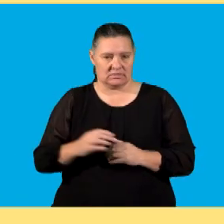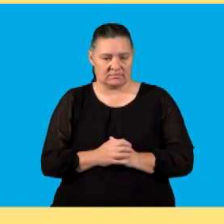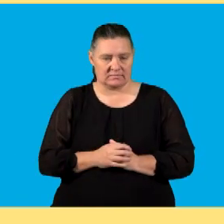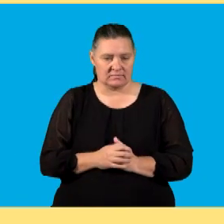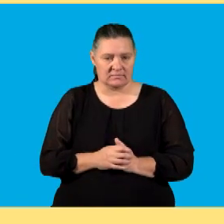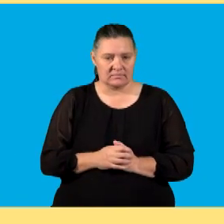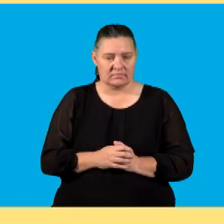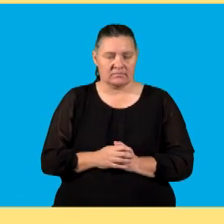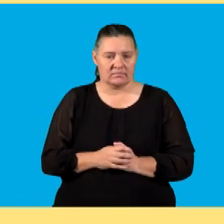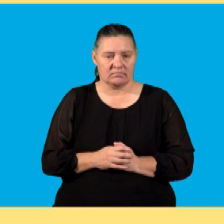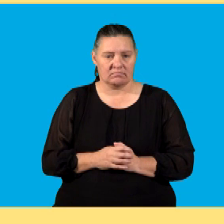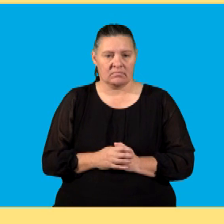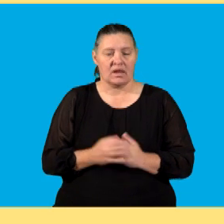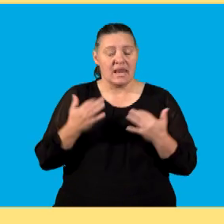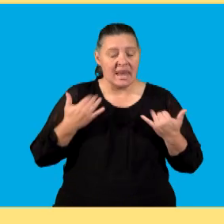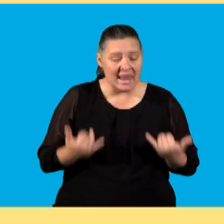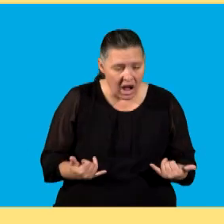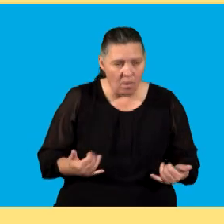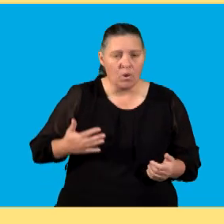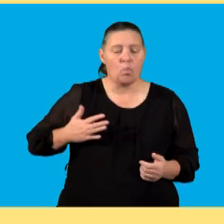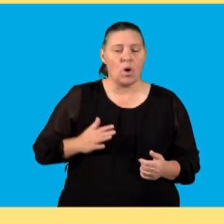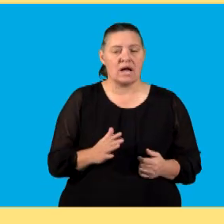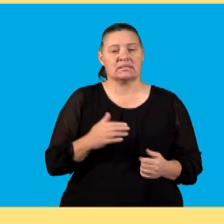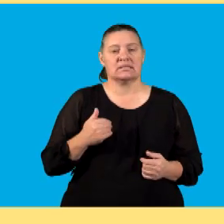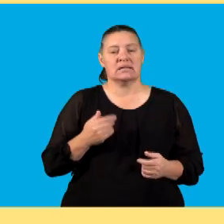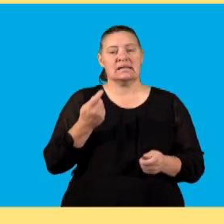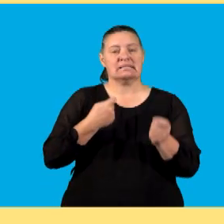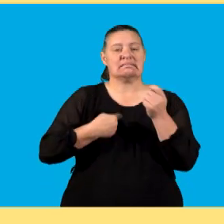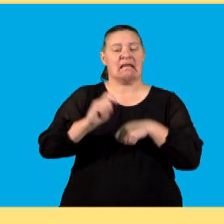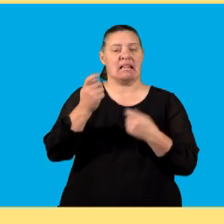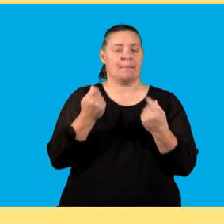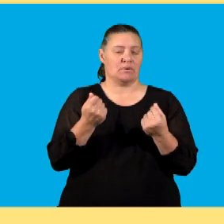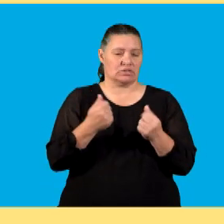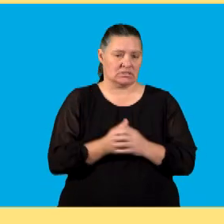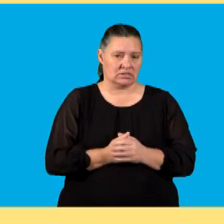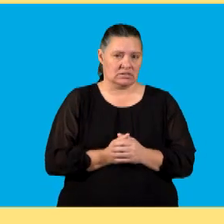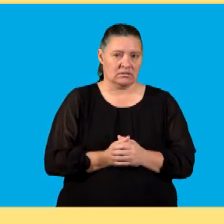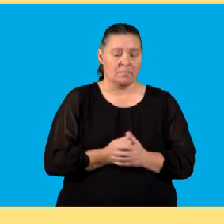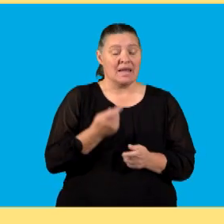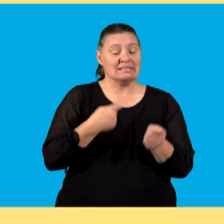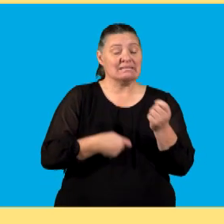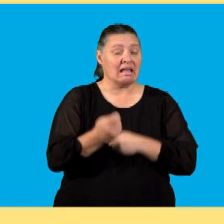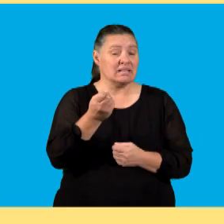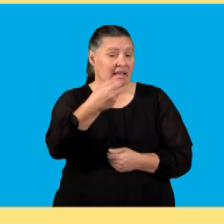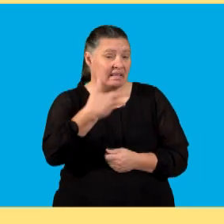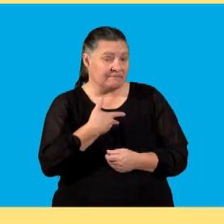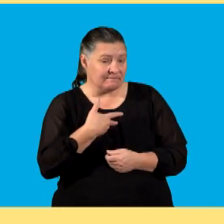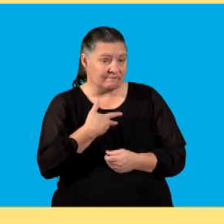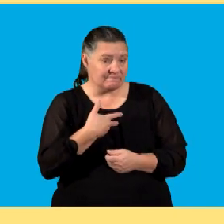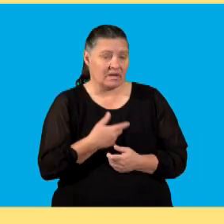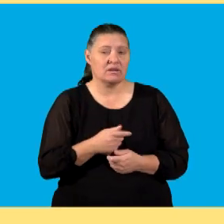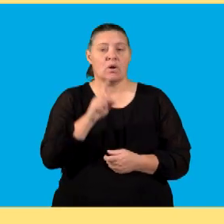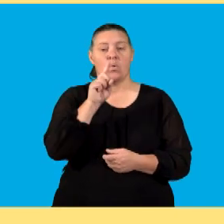32,500. I now want to get my sales amount. My sales is given, this